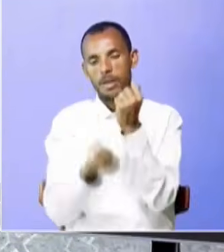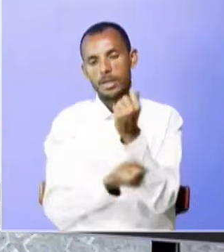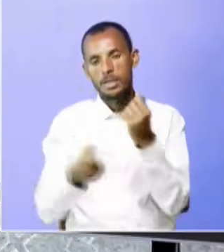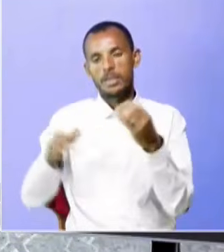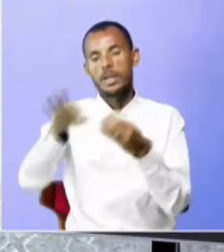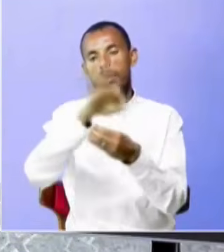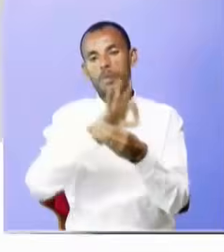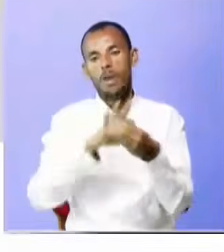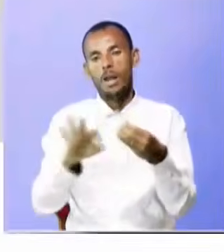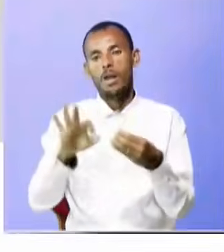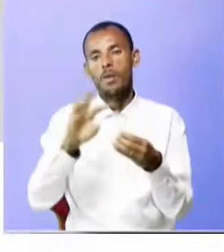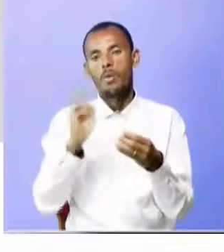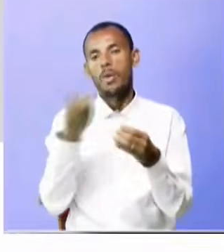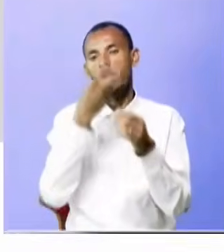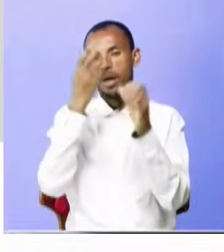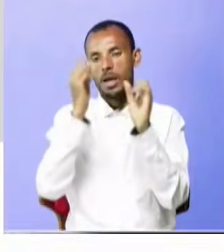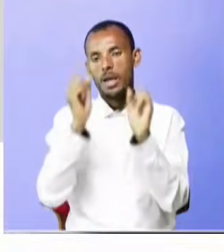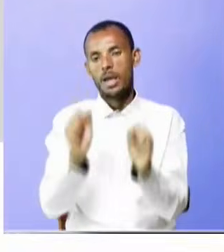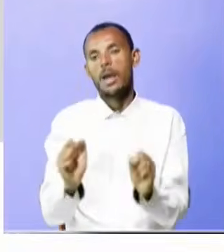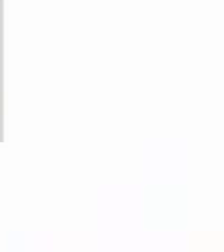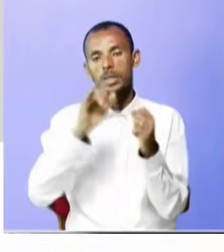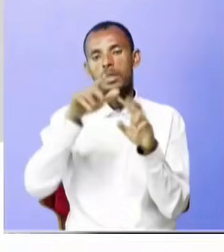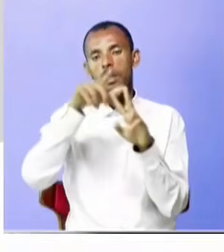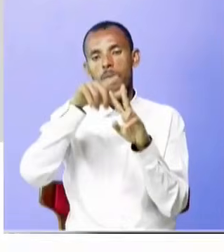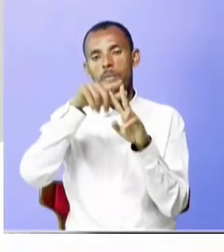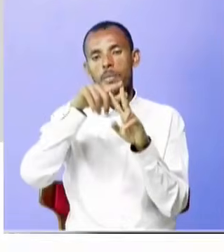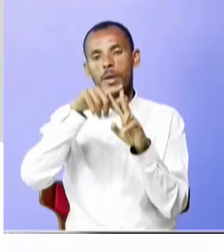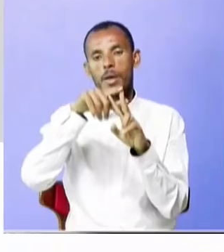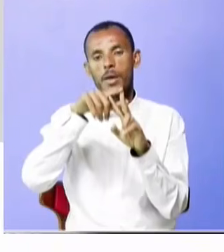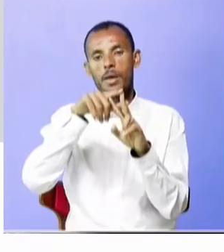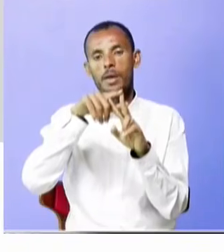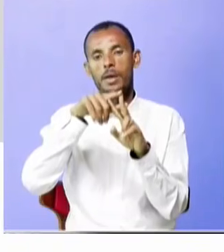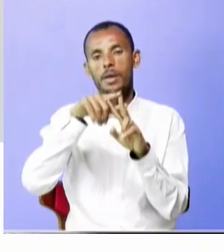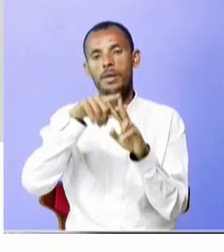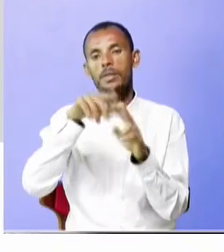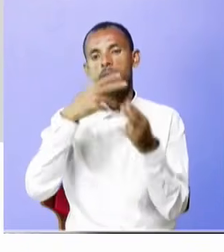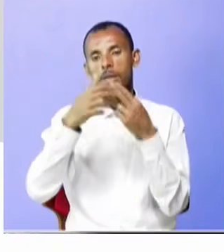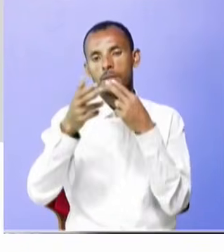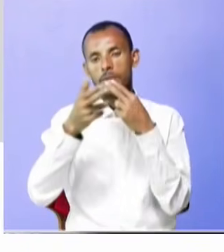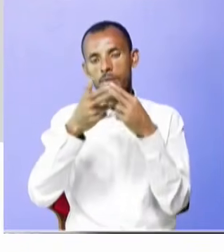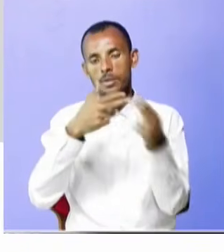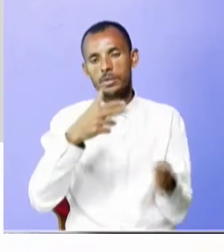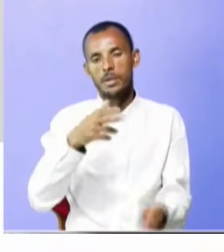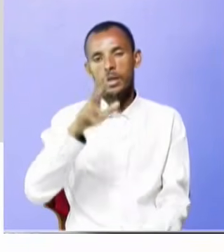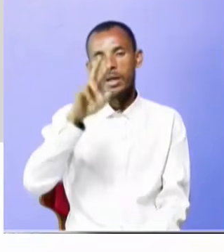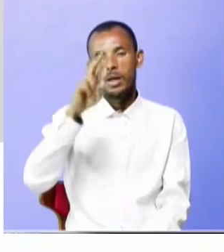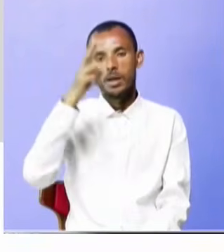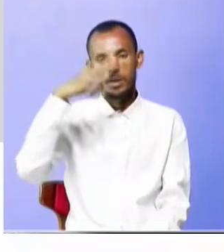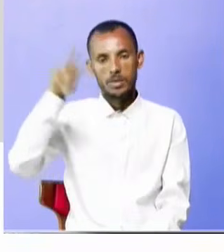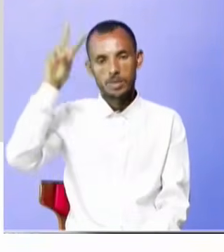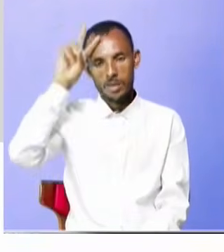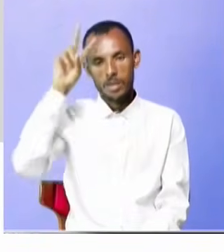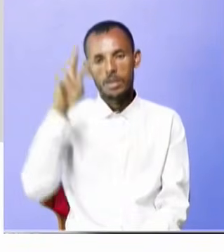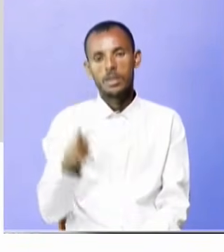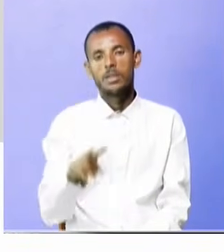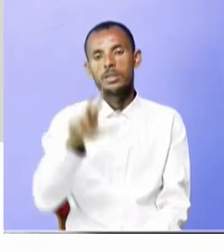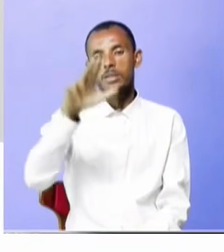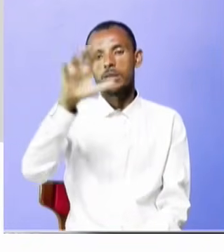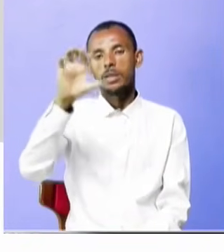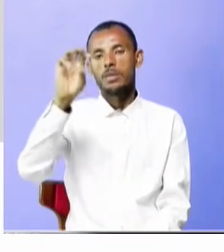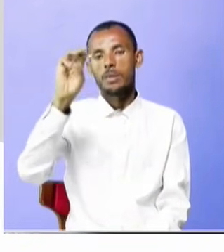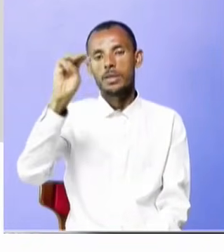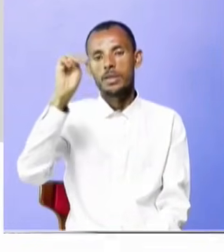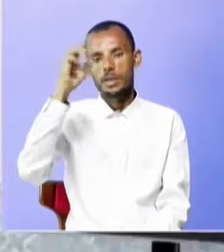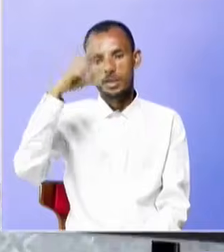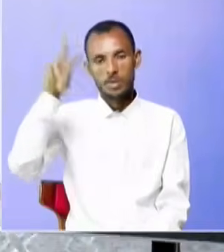circular, so we can write like pi times r square, which is 3 centimeter